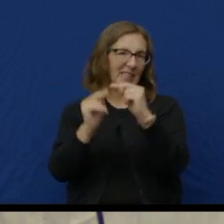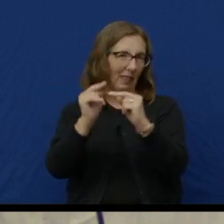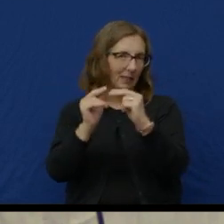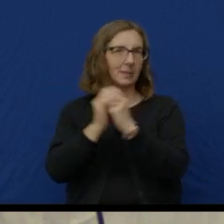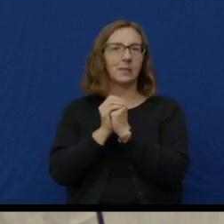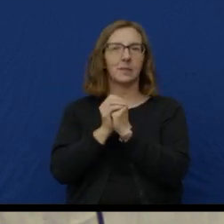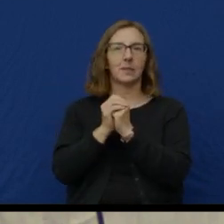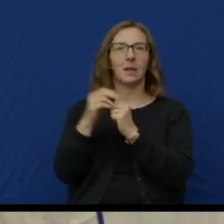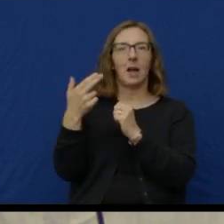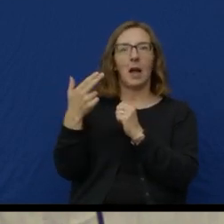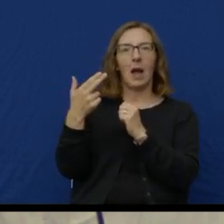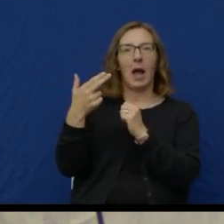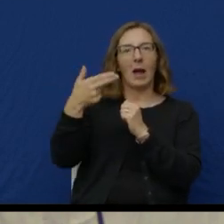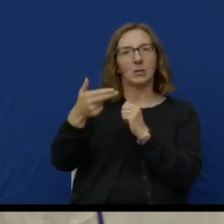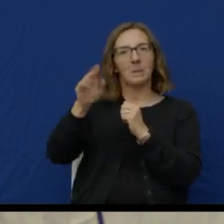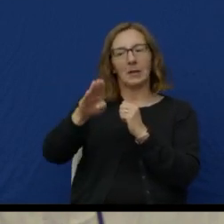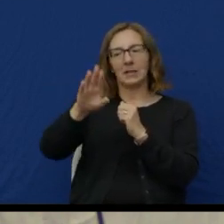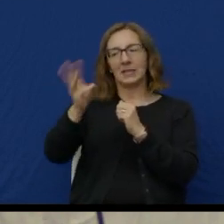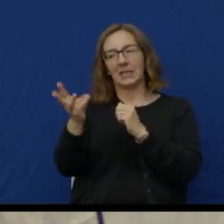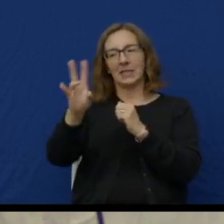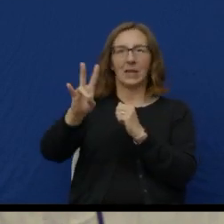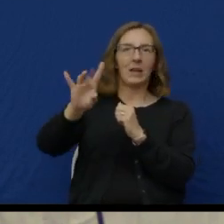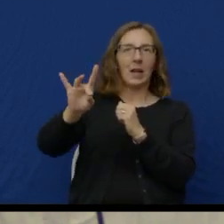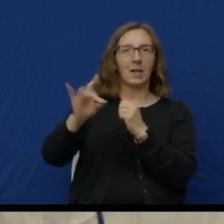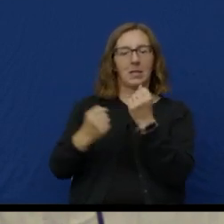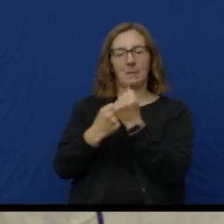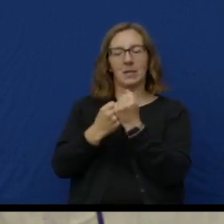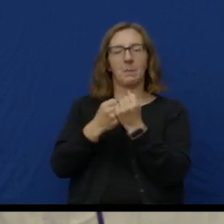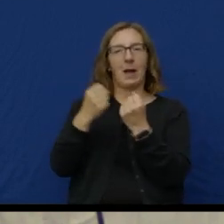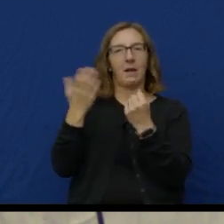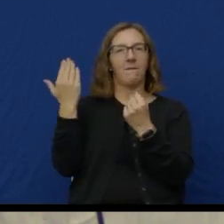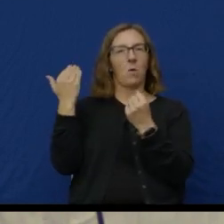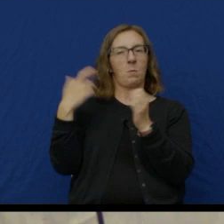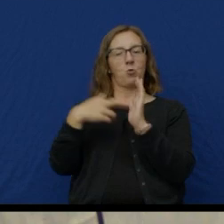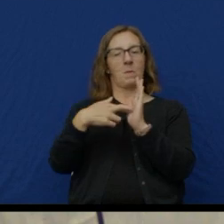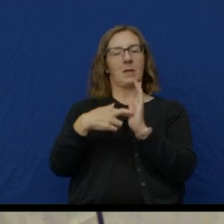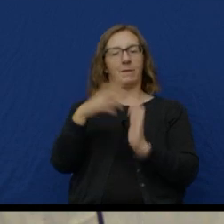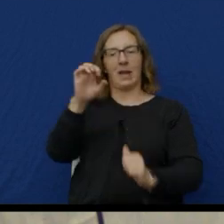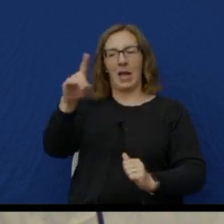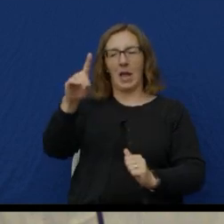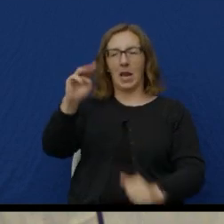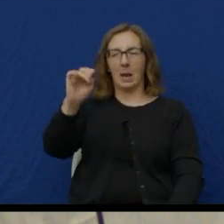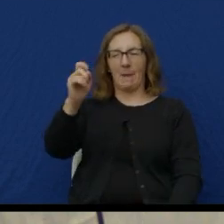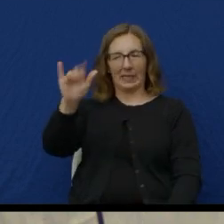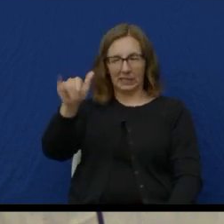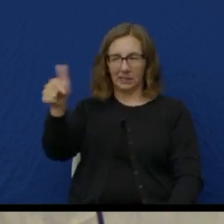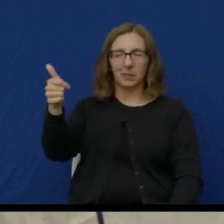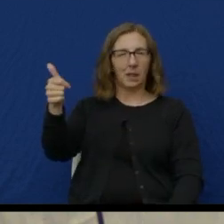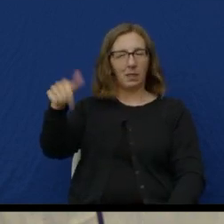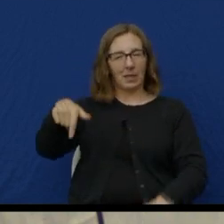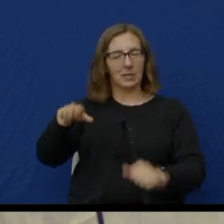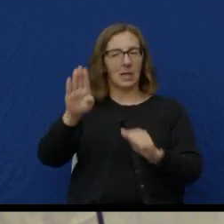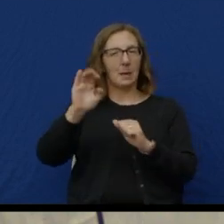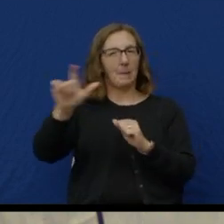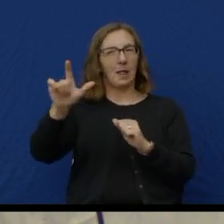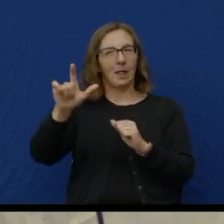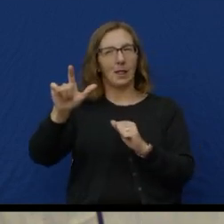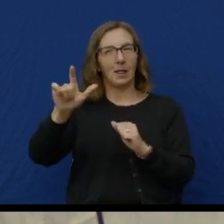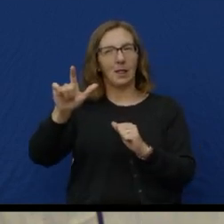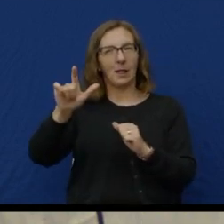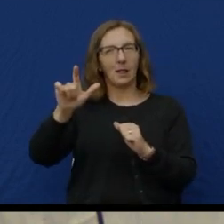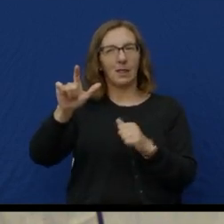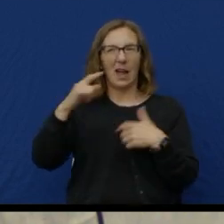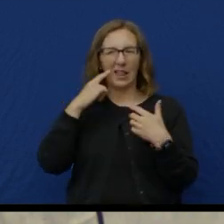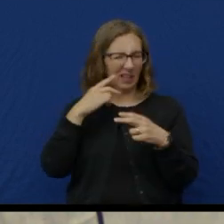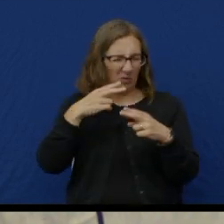678 was sponsored by former Representative Ed Massey. It's the bill that essentially did a pilot project. I don't think it was